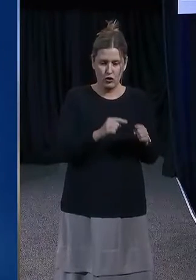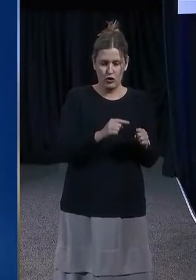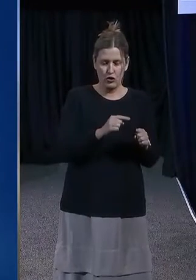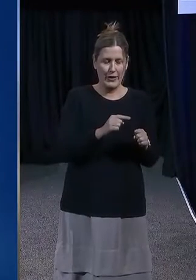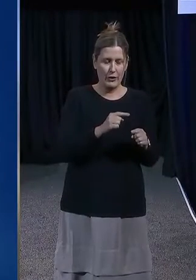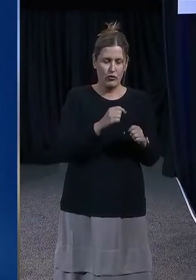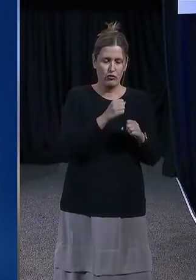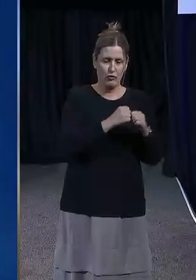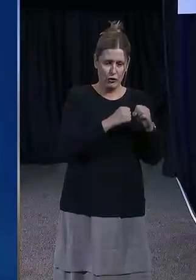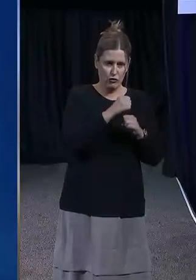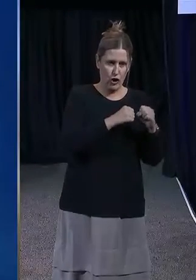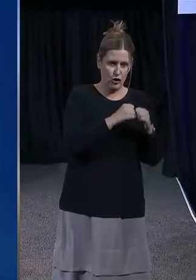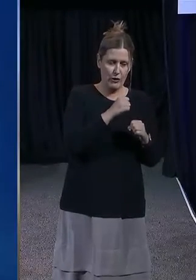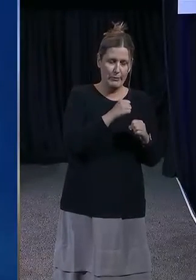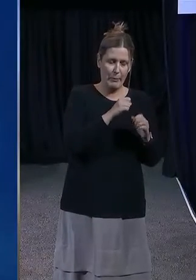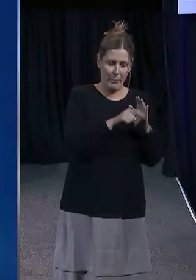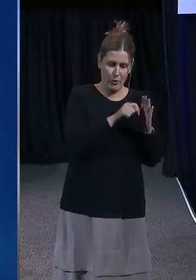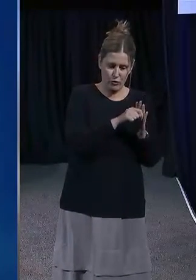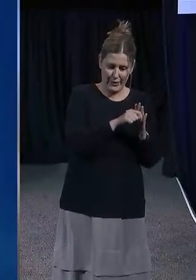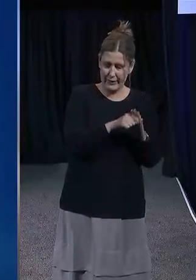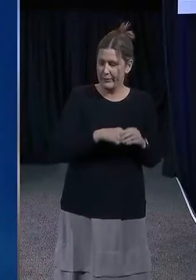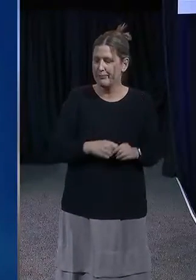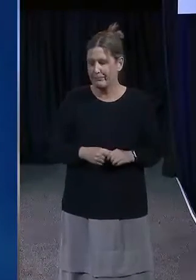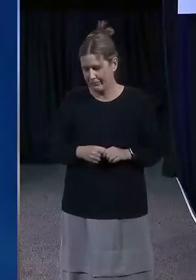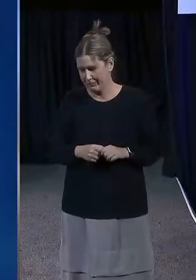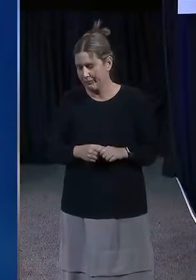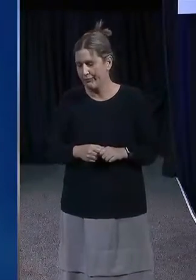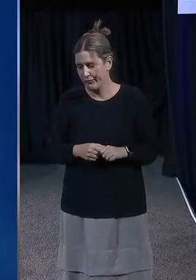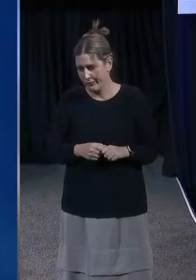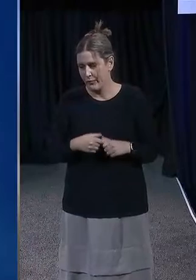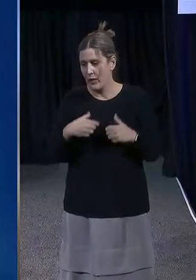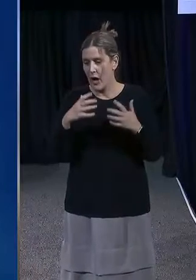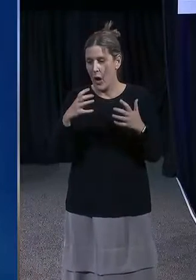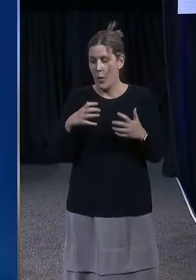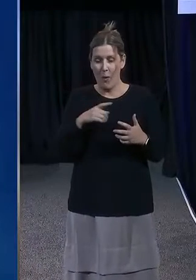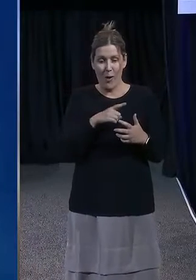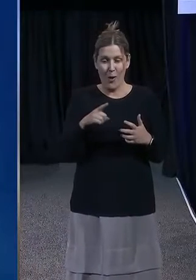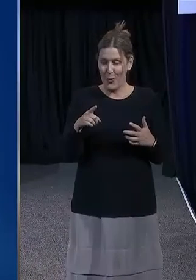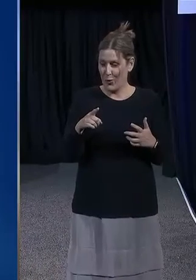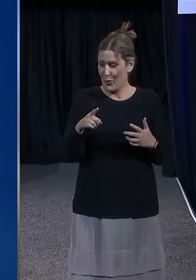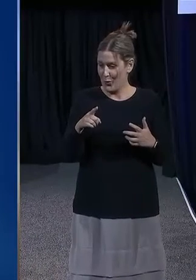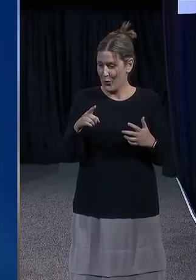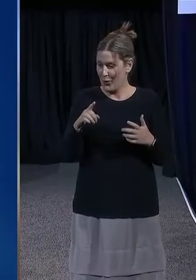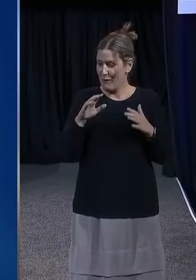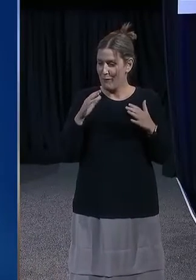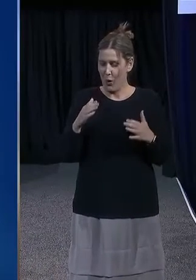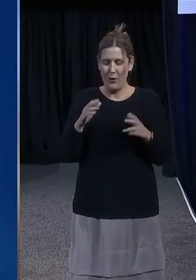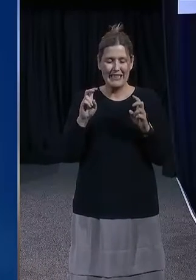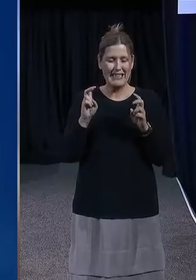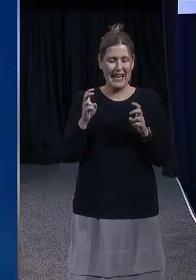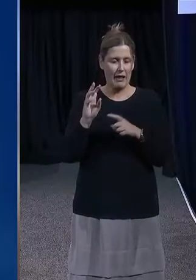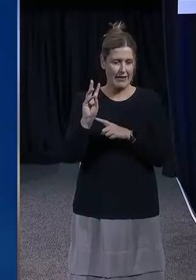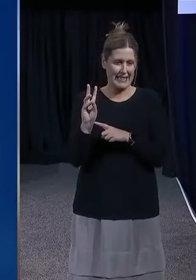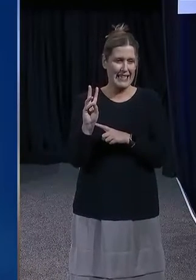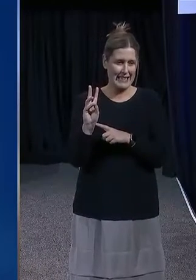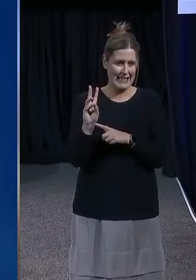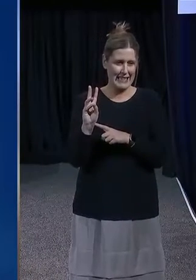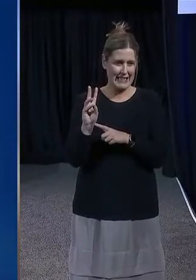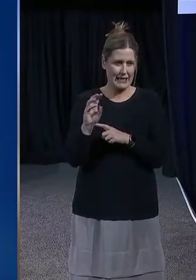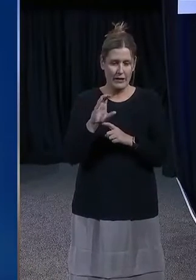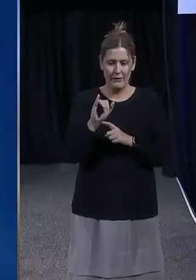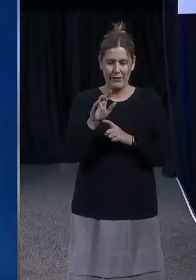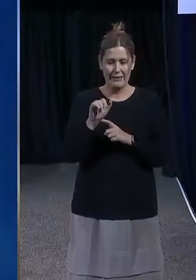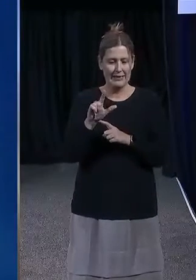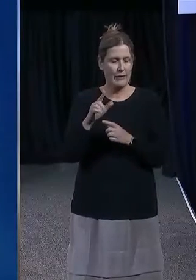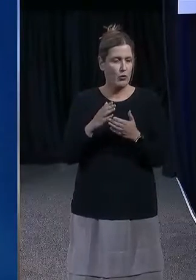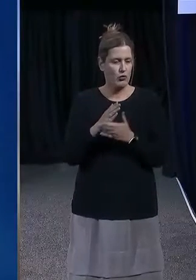the Reconstruction period. Now, the one I really want you to concentrate on as soon as I get to it is Title VI of the Civil Rights Act